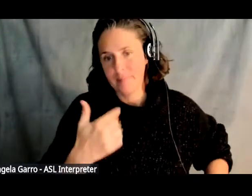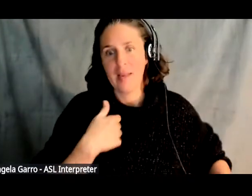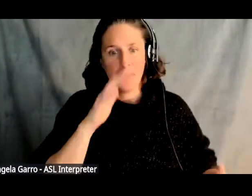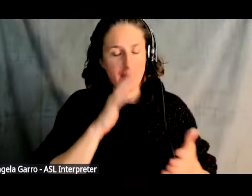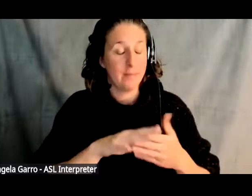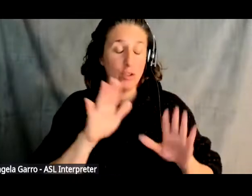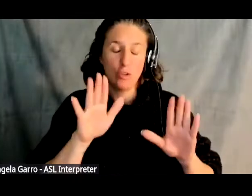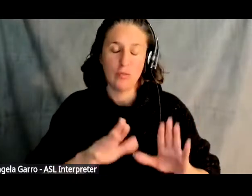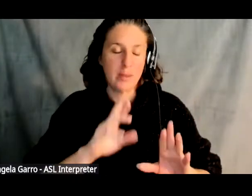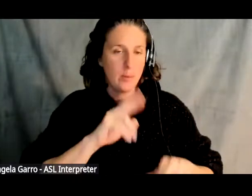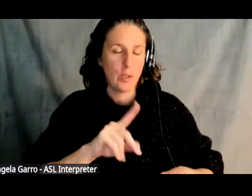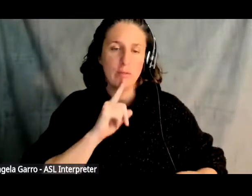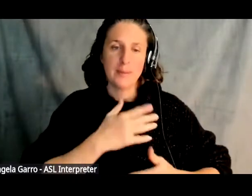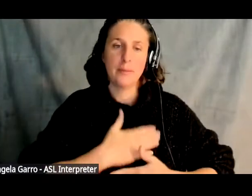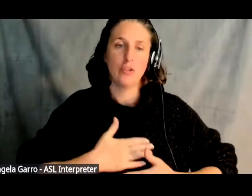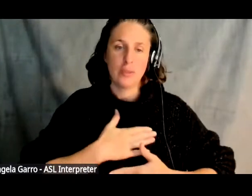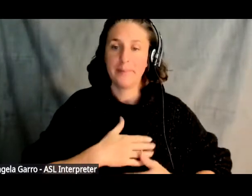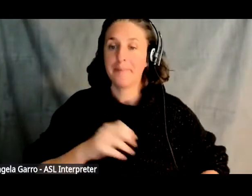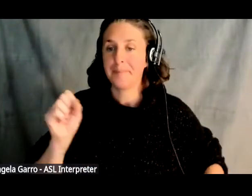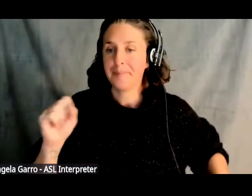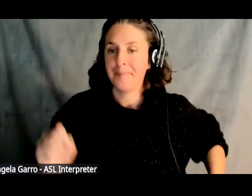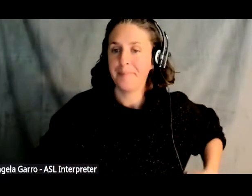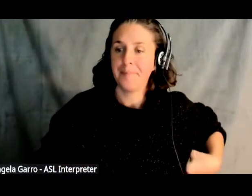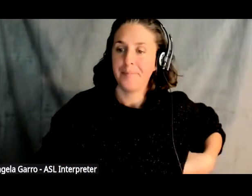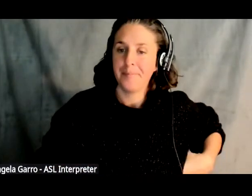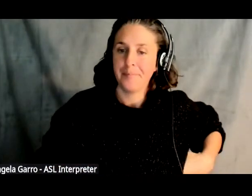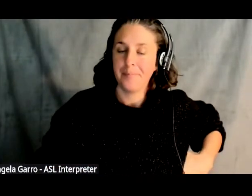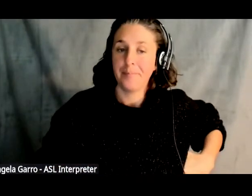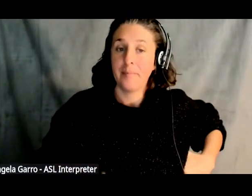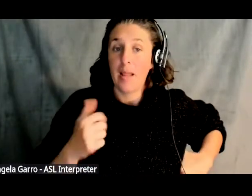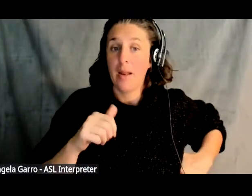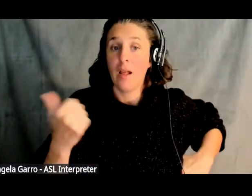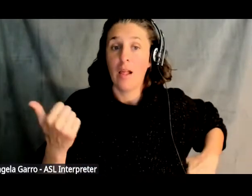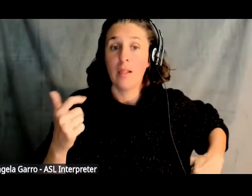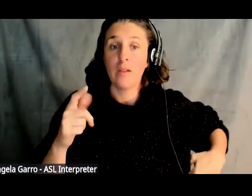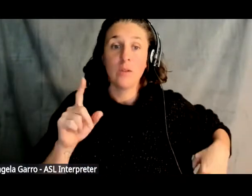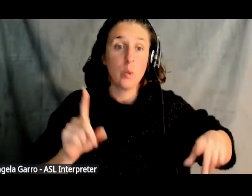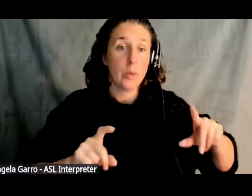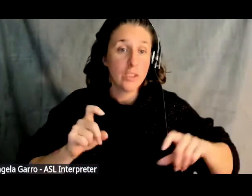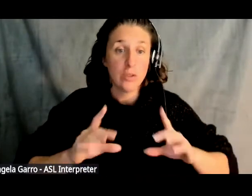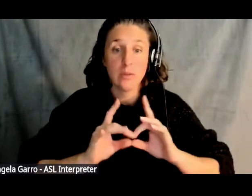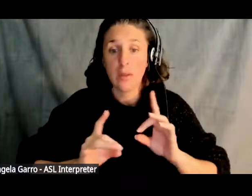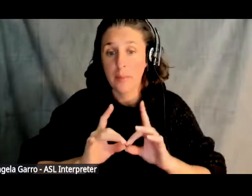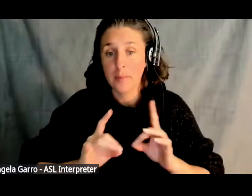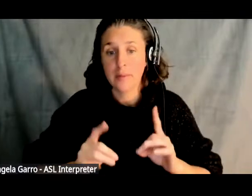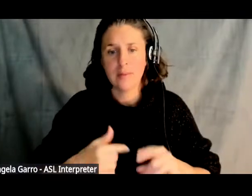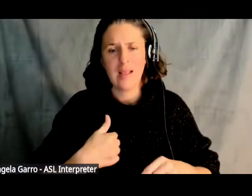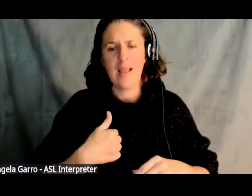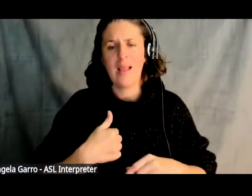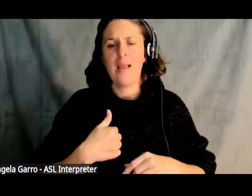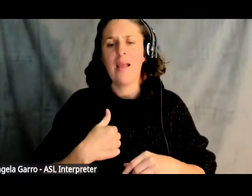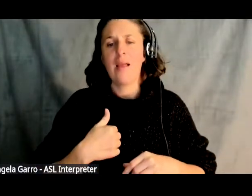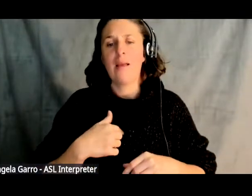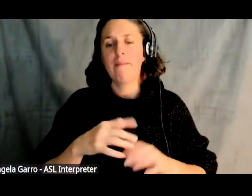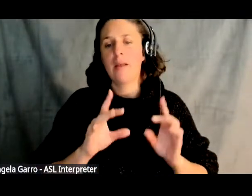report, and I really appreciate it. Any other questions or comments? I just have a comment or a question, excuse me.